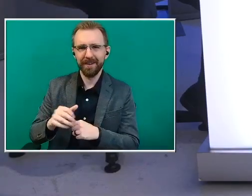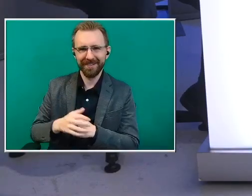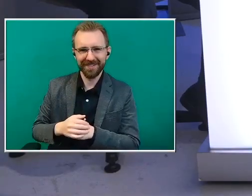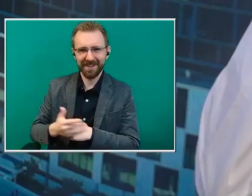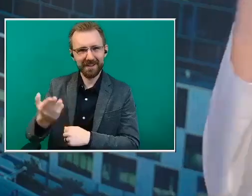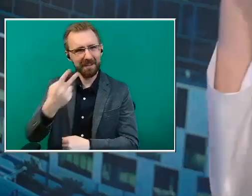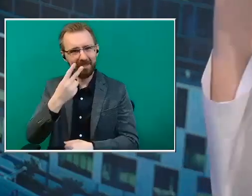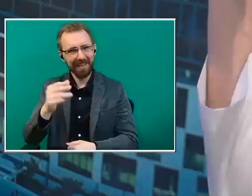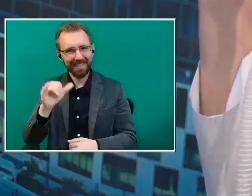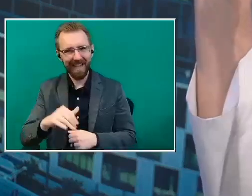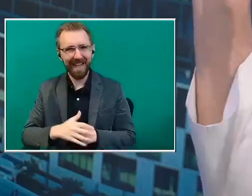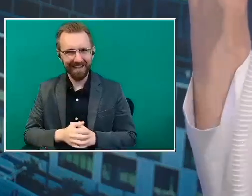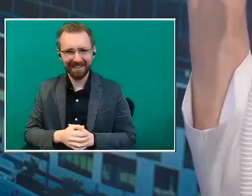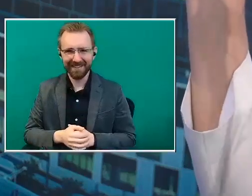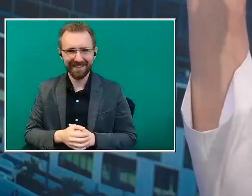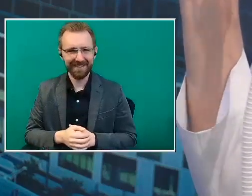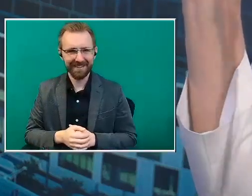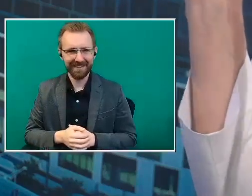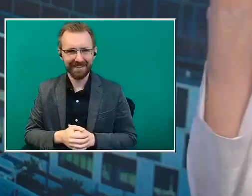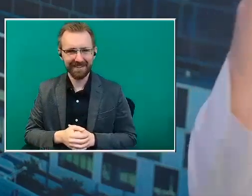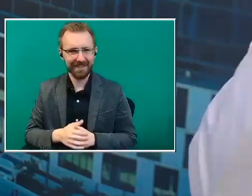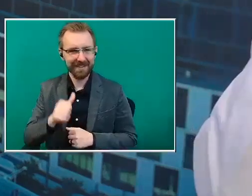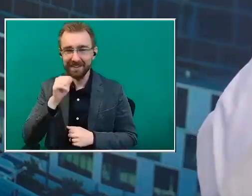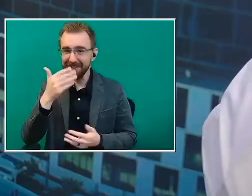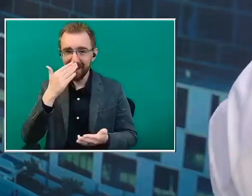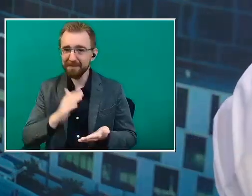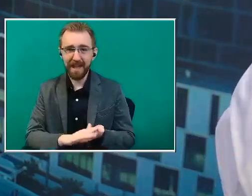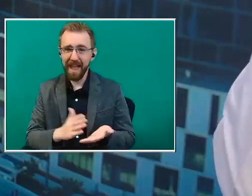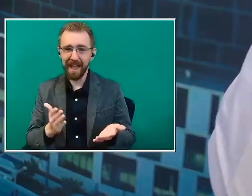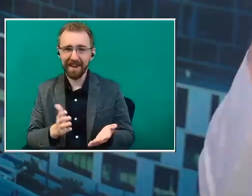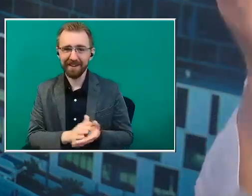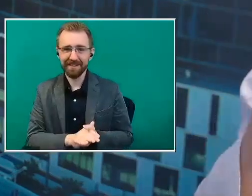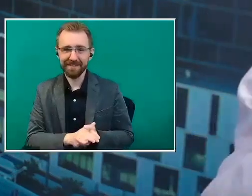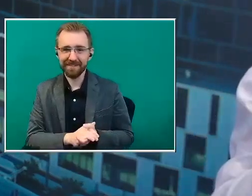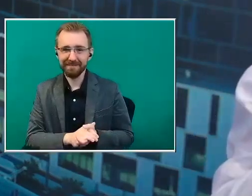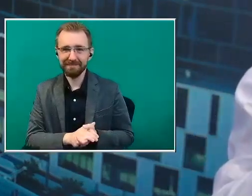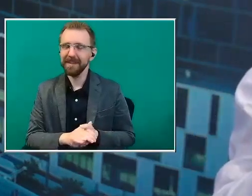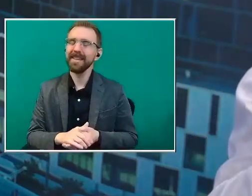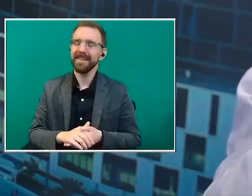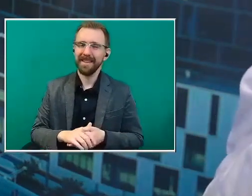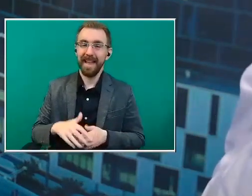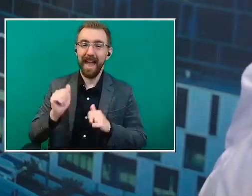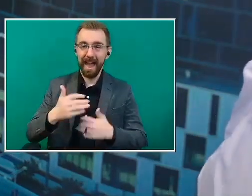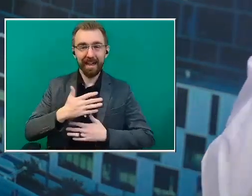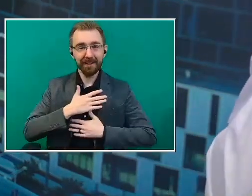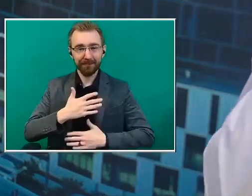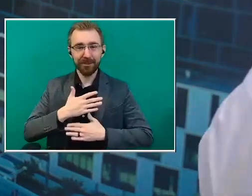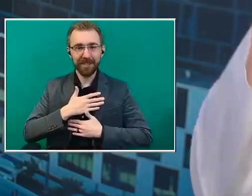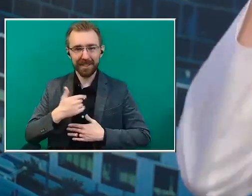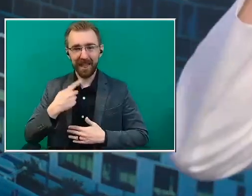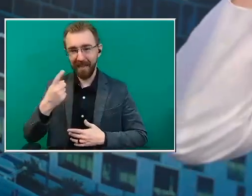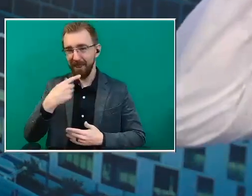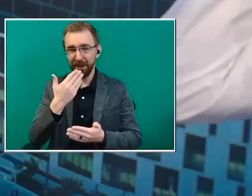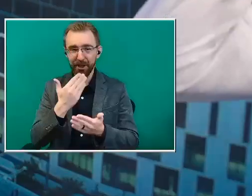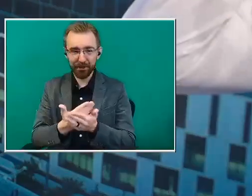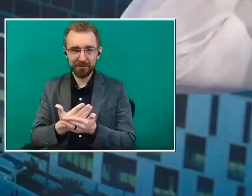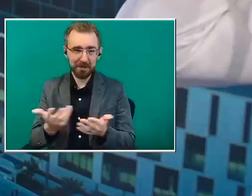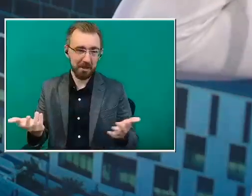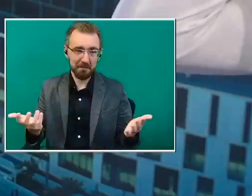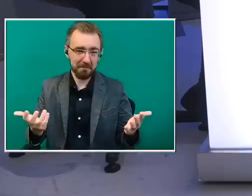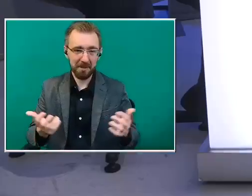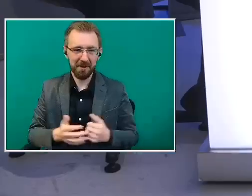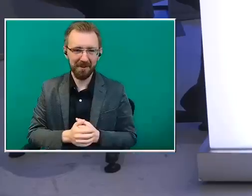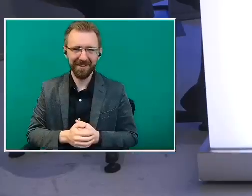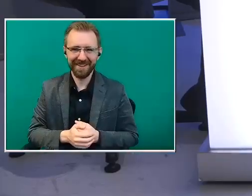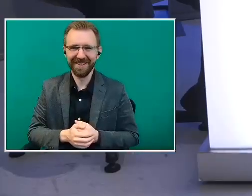know, it's not bad. Yeah, it's and really we not bad. have. I can read and talk, and I look good. I probably look better like this on the show, right? So, and